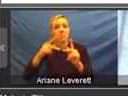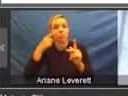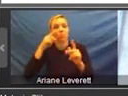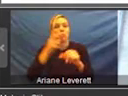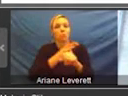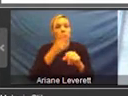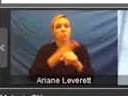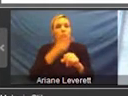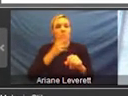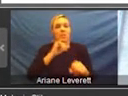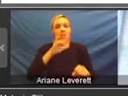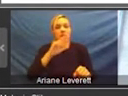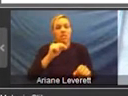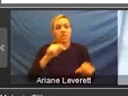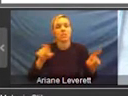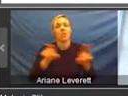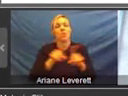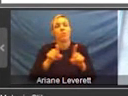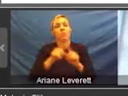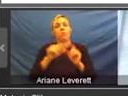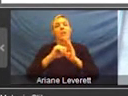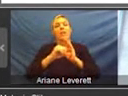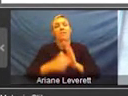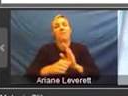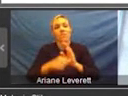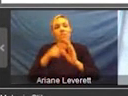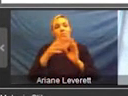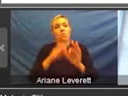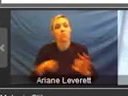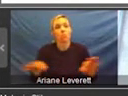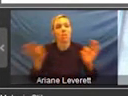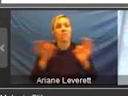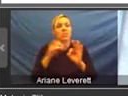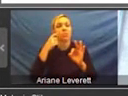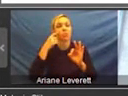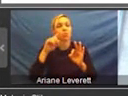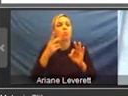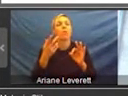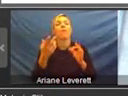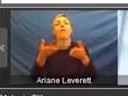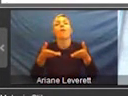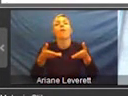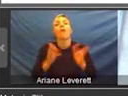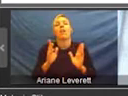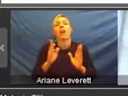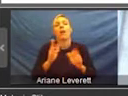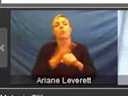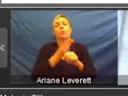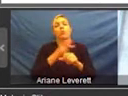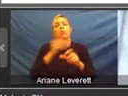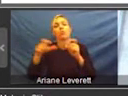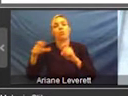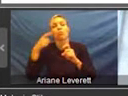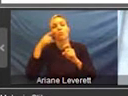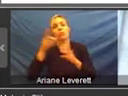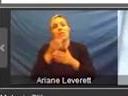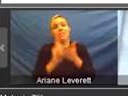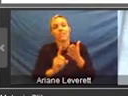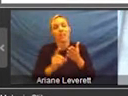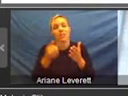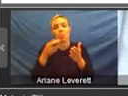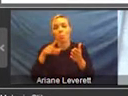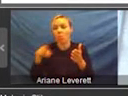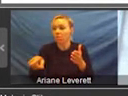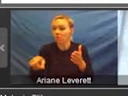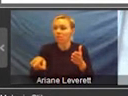emphasis relevance of allowing the user to design or appropriate the product to adapt it to their own